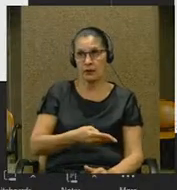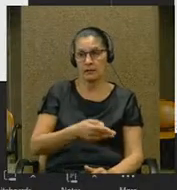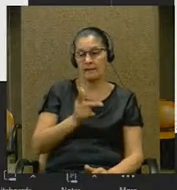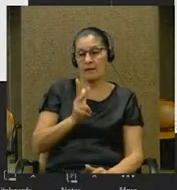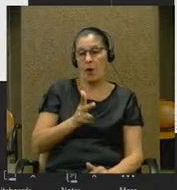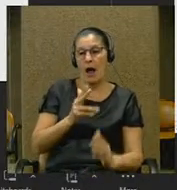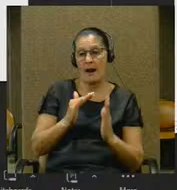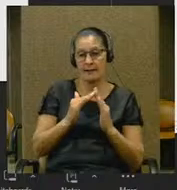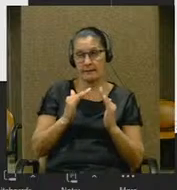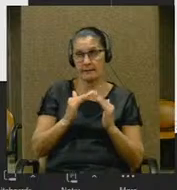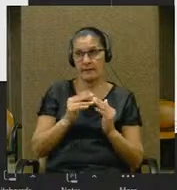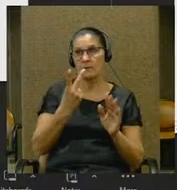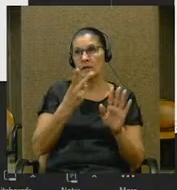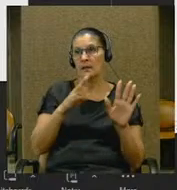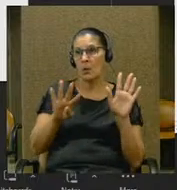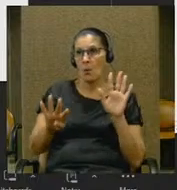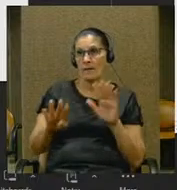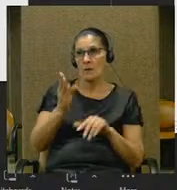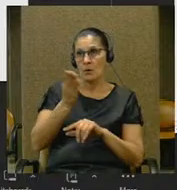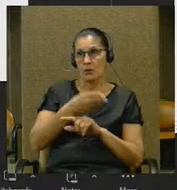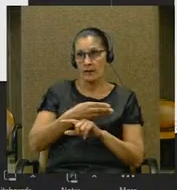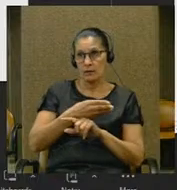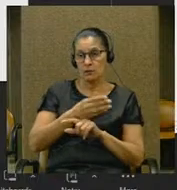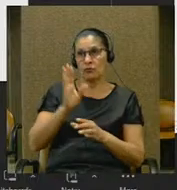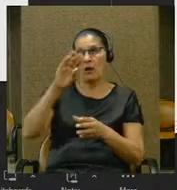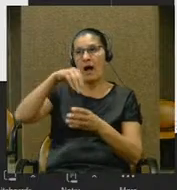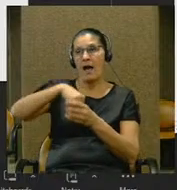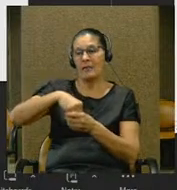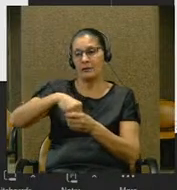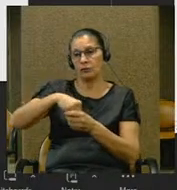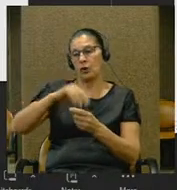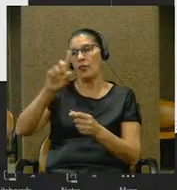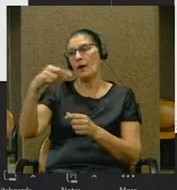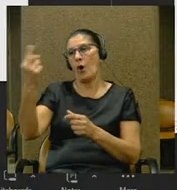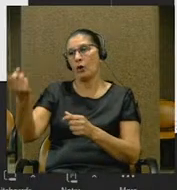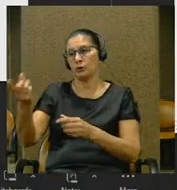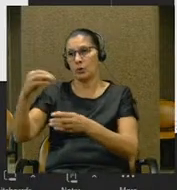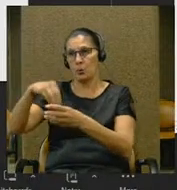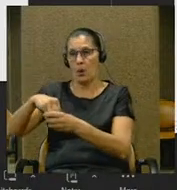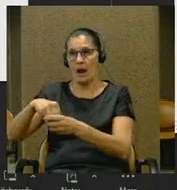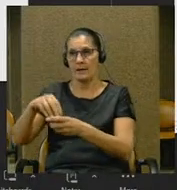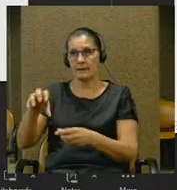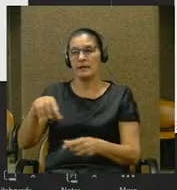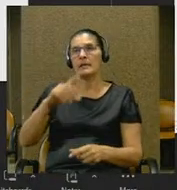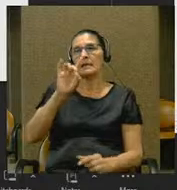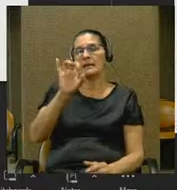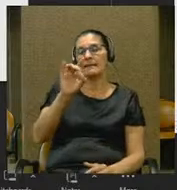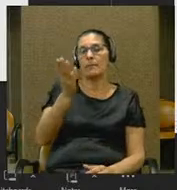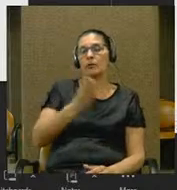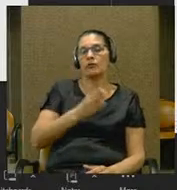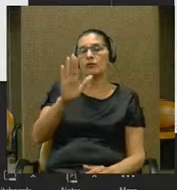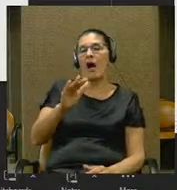in outdoor locations. So this relates to the next figure, which I'm going to show, which is that